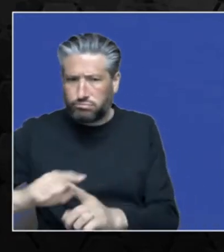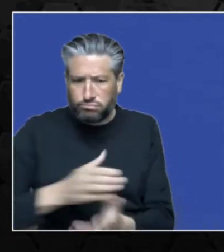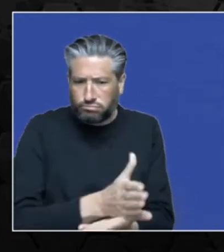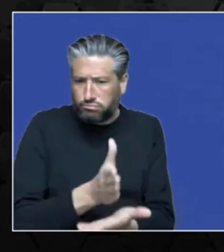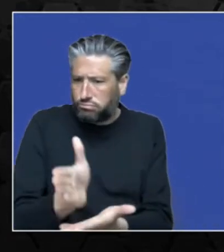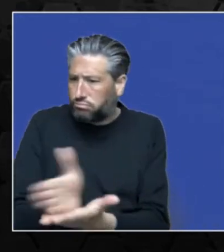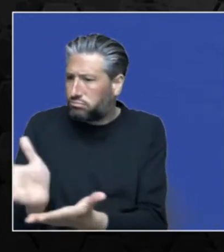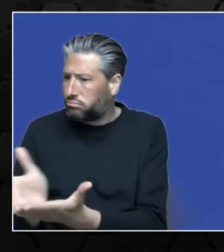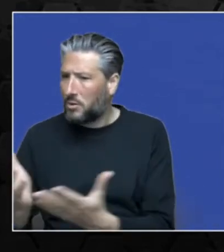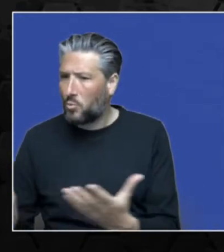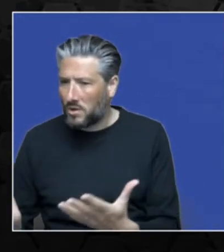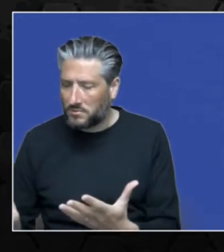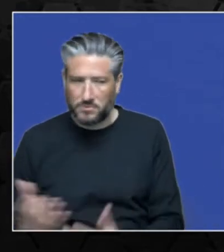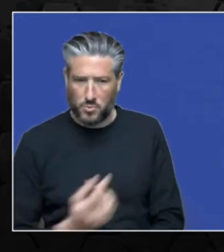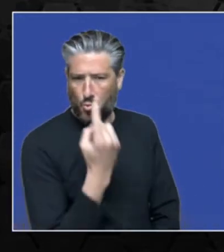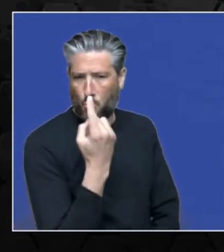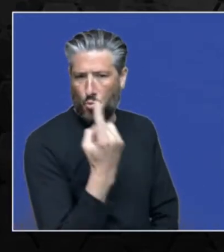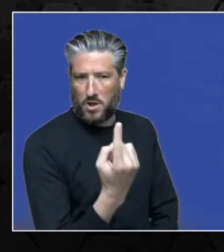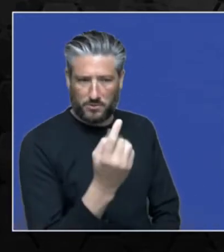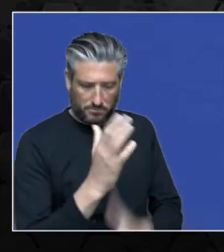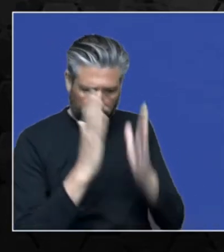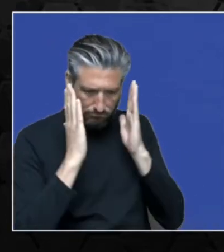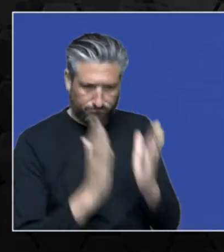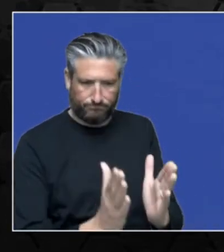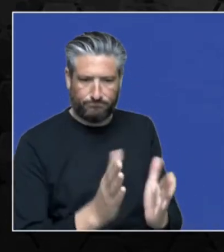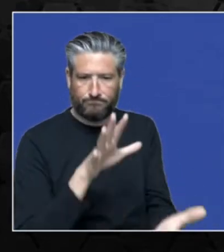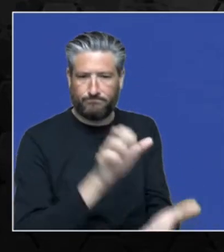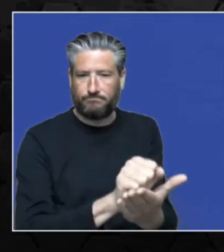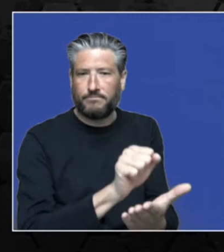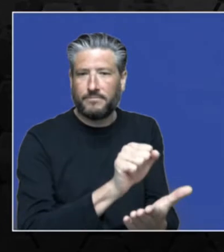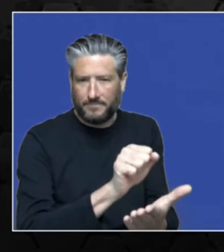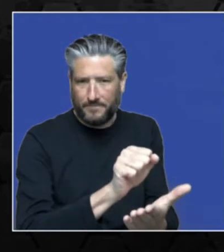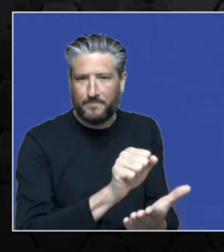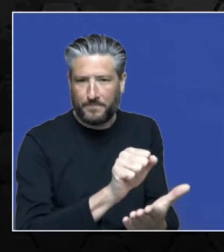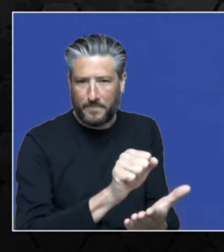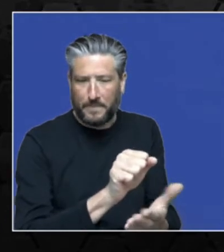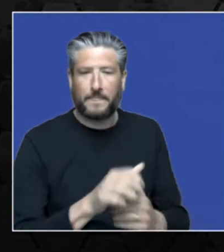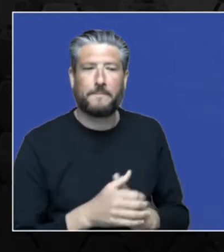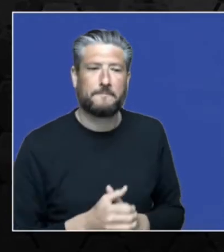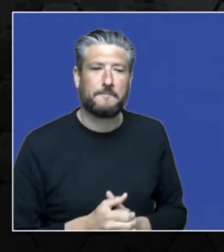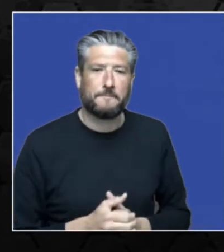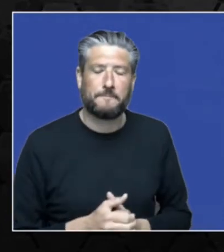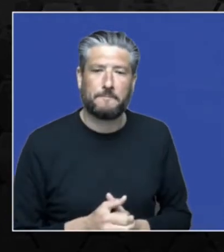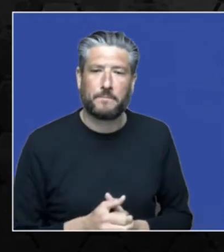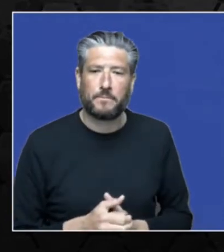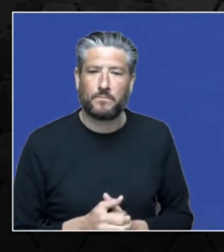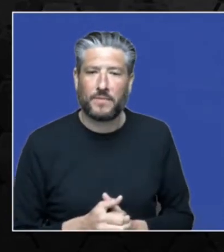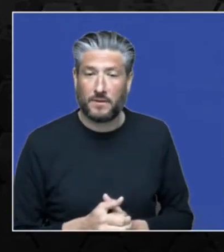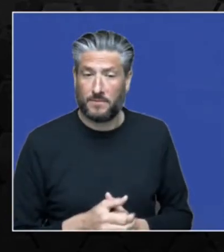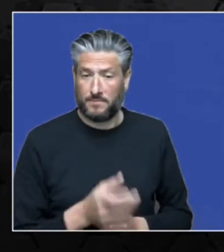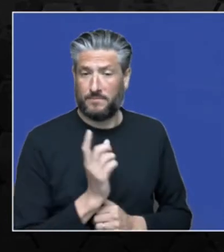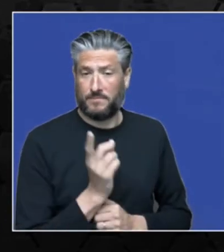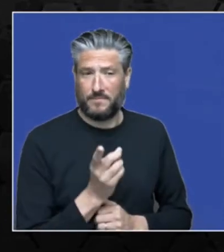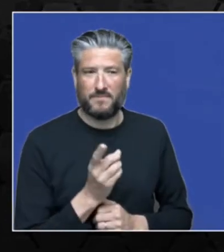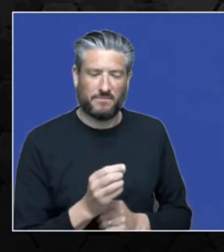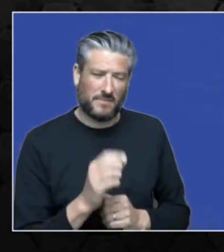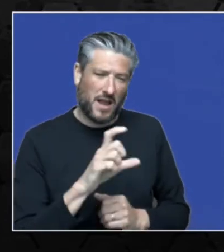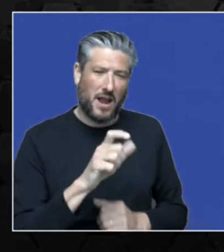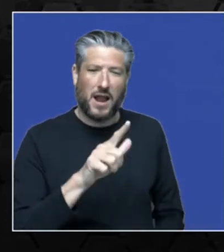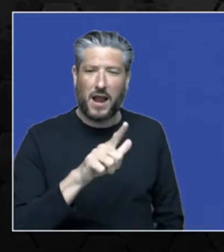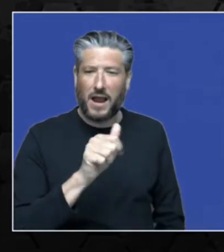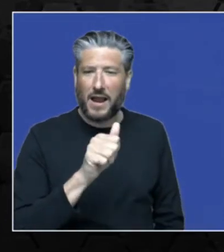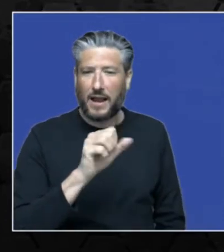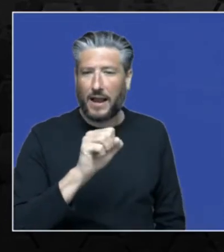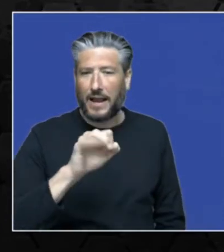one only. So when you have like this, concrete answer, it is known as classification. It's used in like,